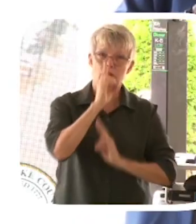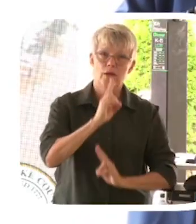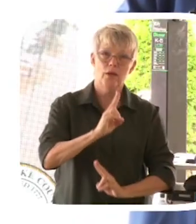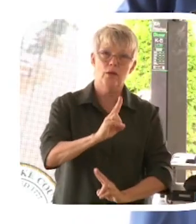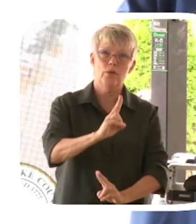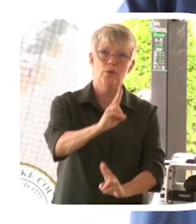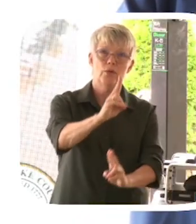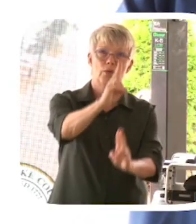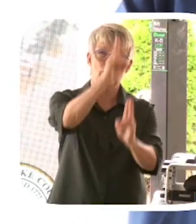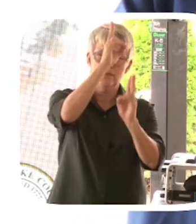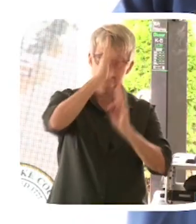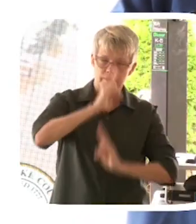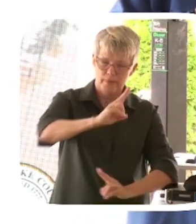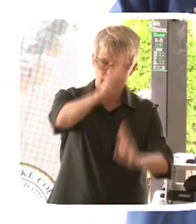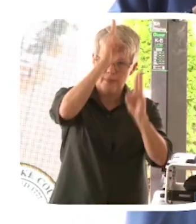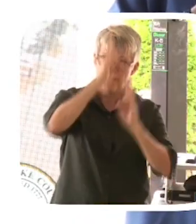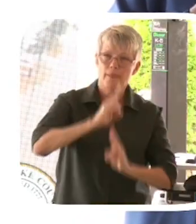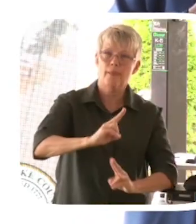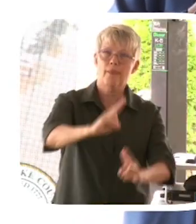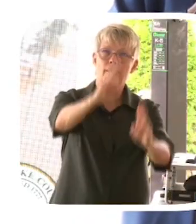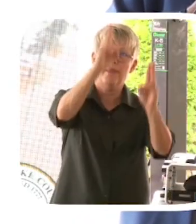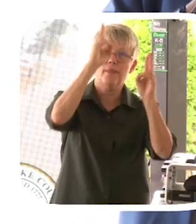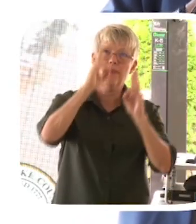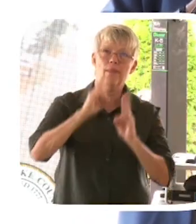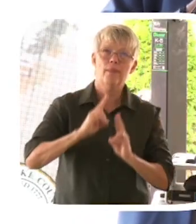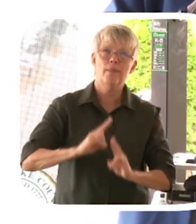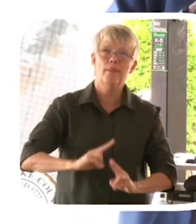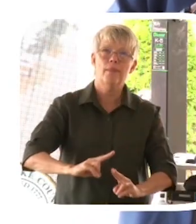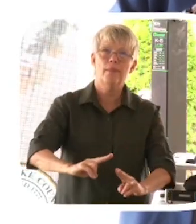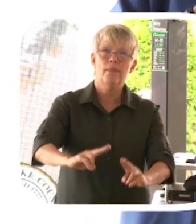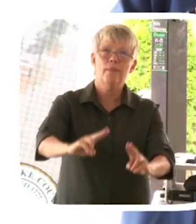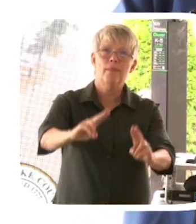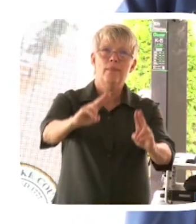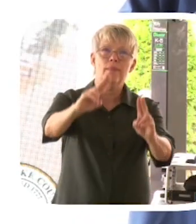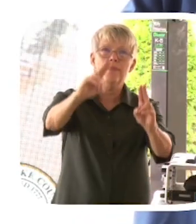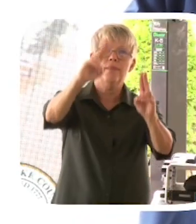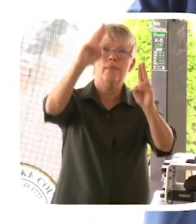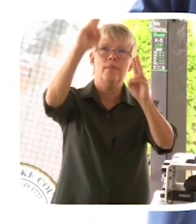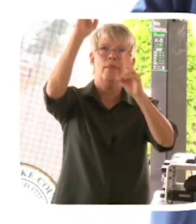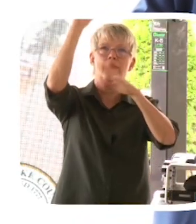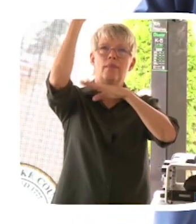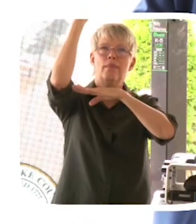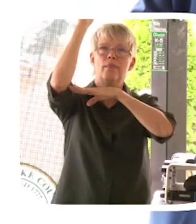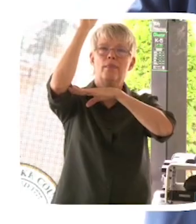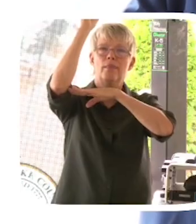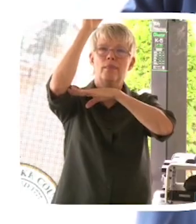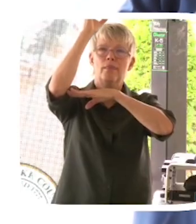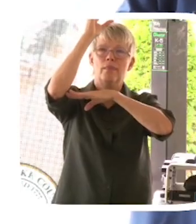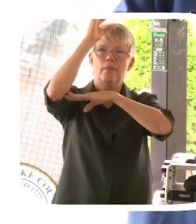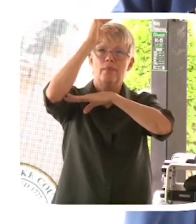we hailed at the twilight's last